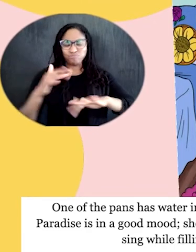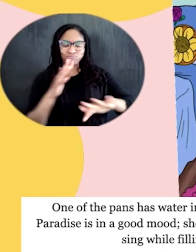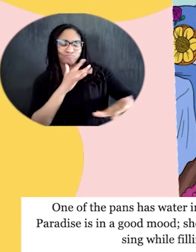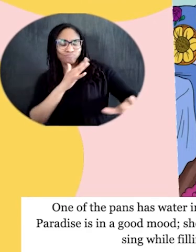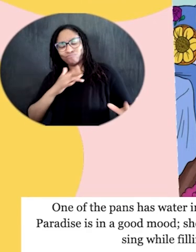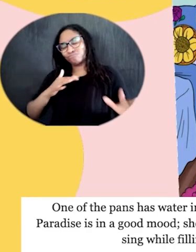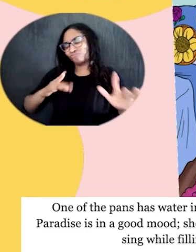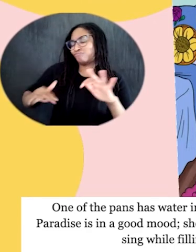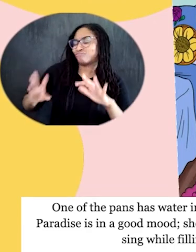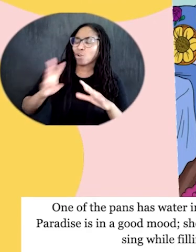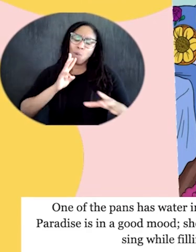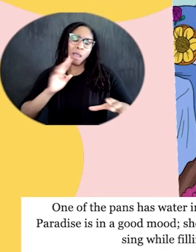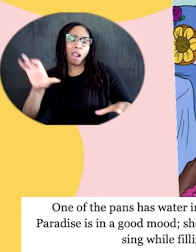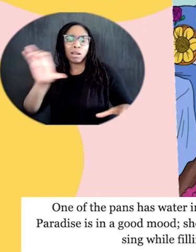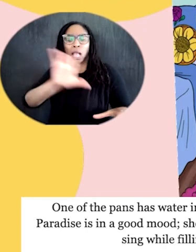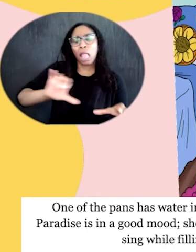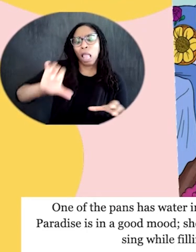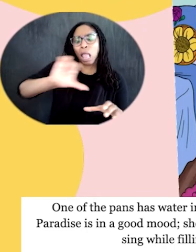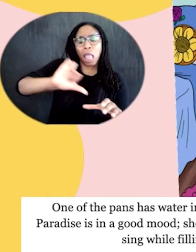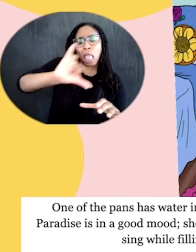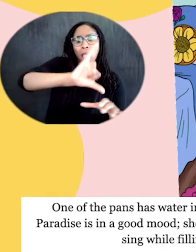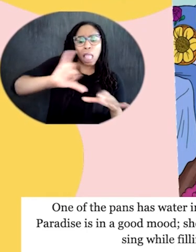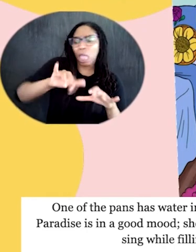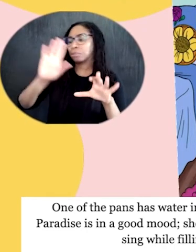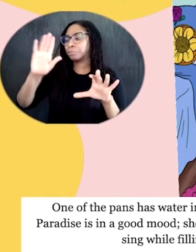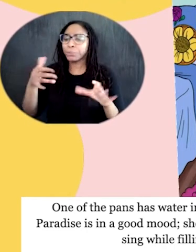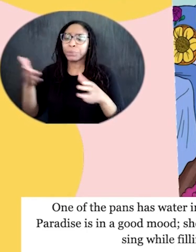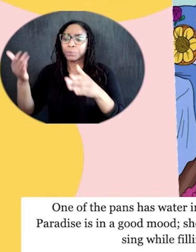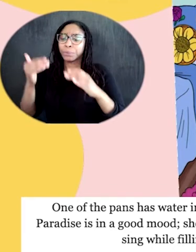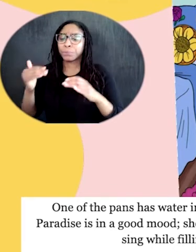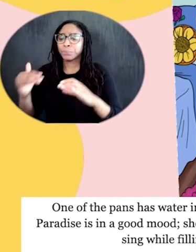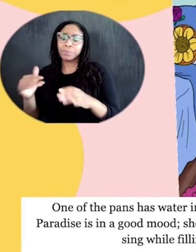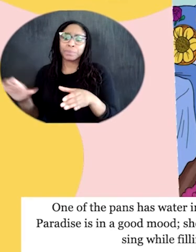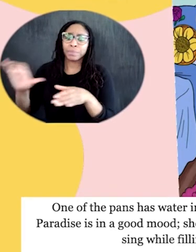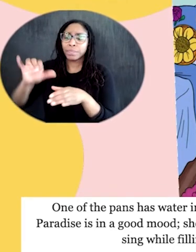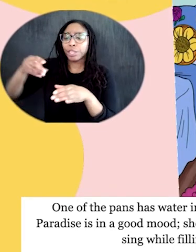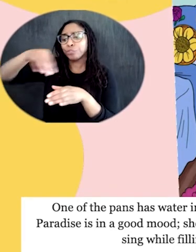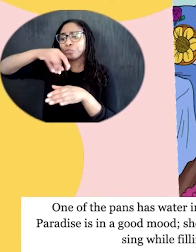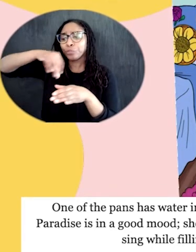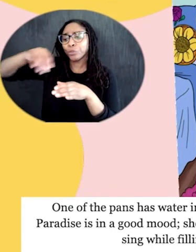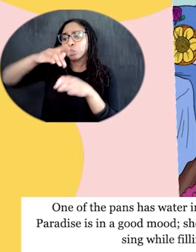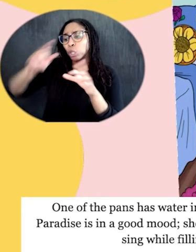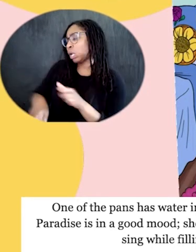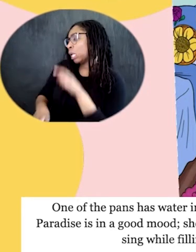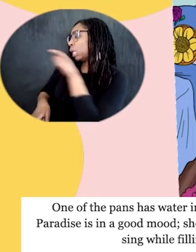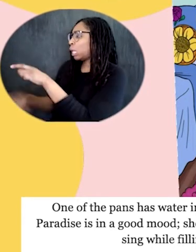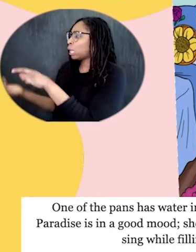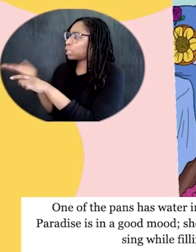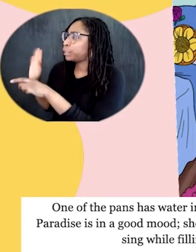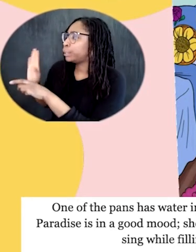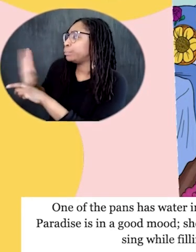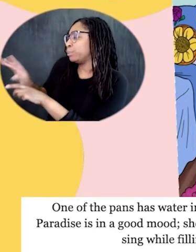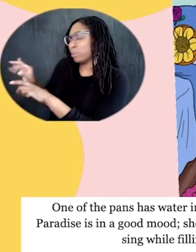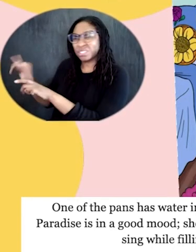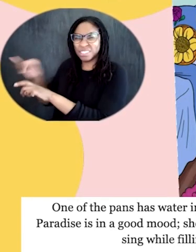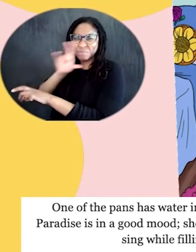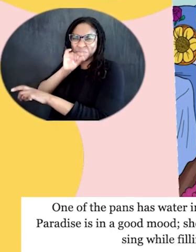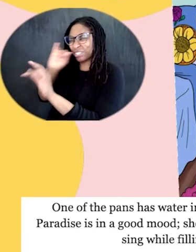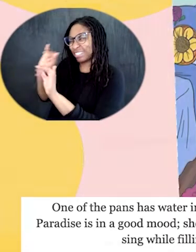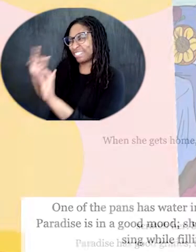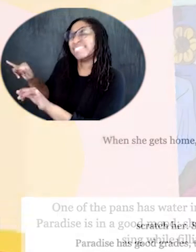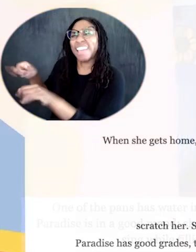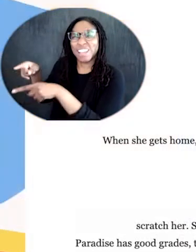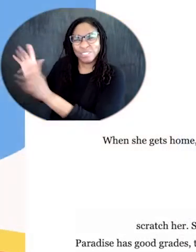pans. Paris moves her head to the sound of the music. Paradise leaves the bird inside the cage while she is in